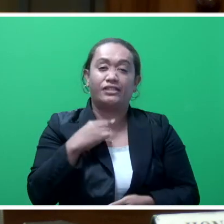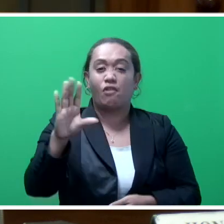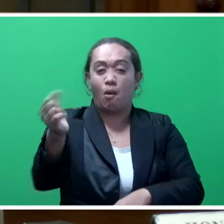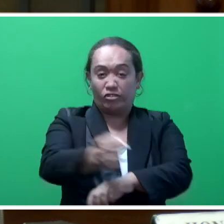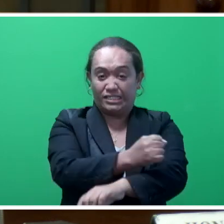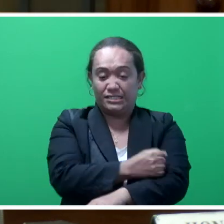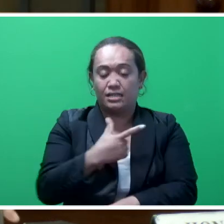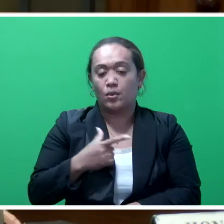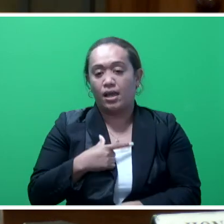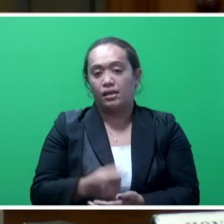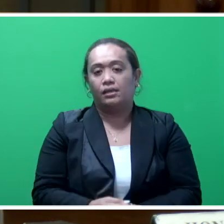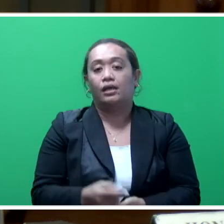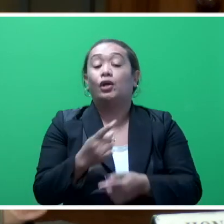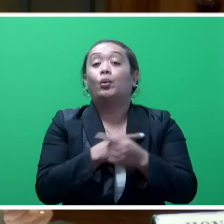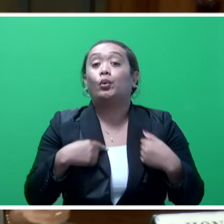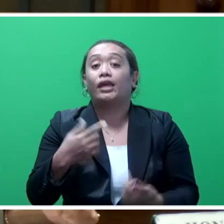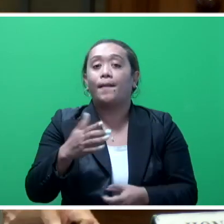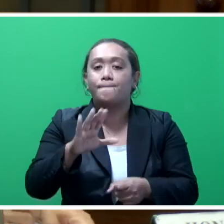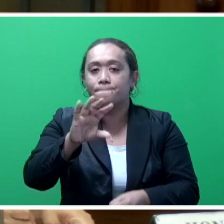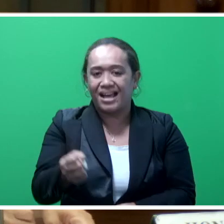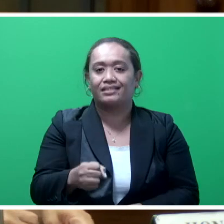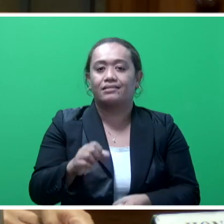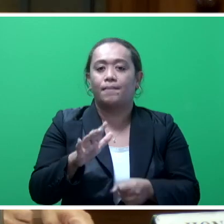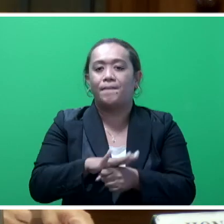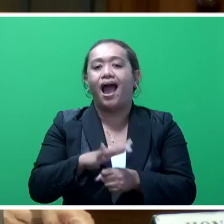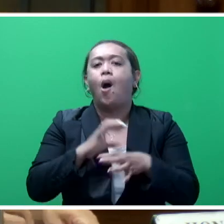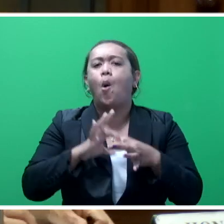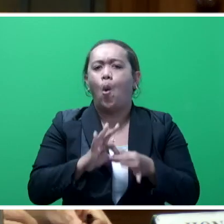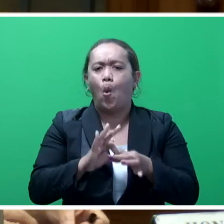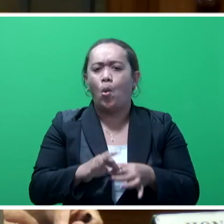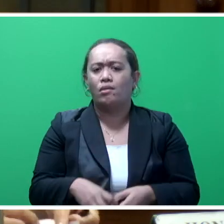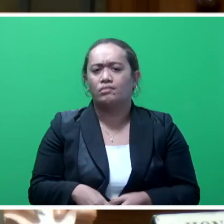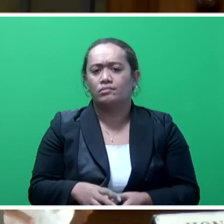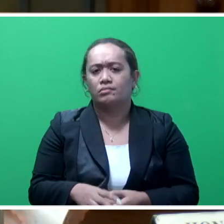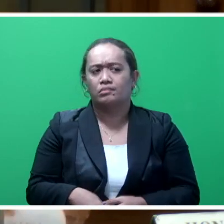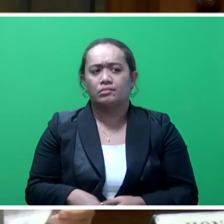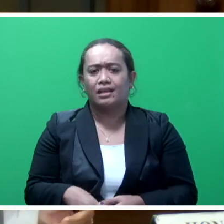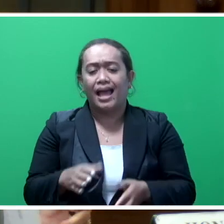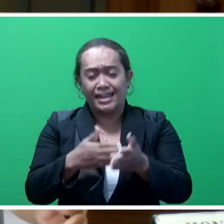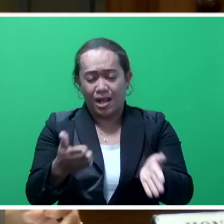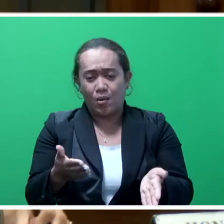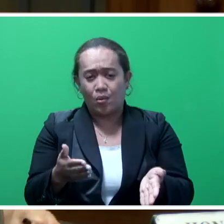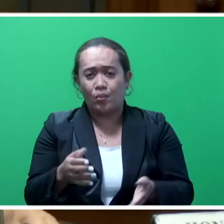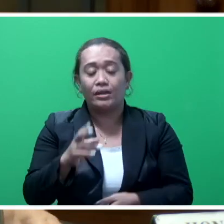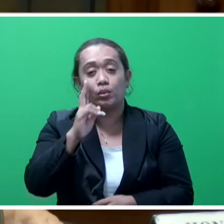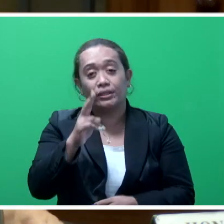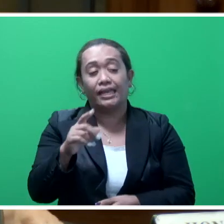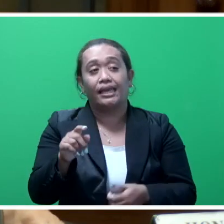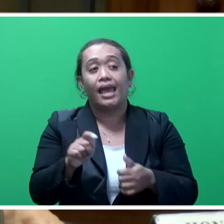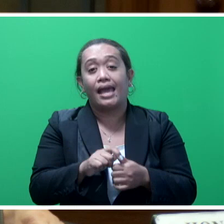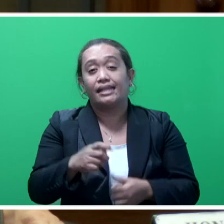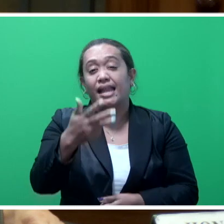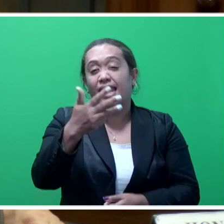we increase our production. At the moment, we're importing 98% of the lamb meat that we